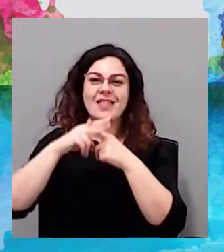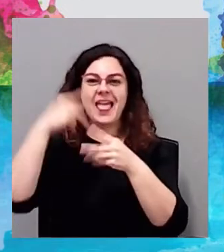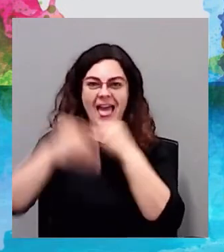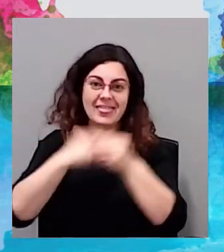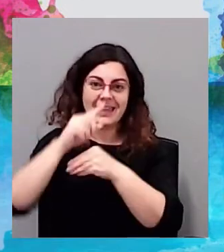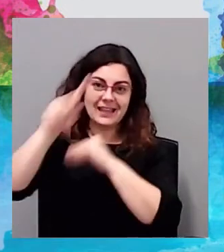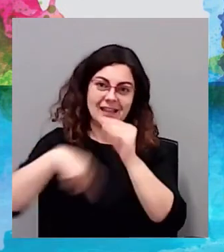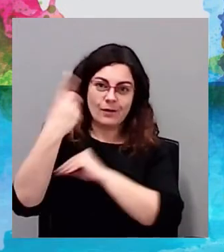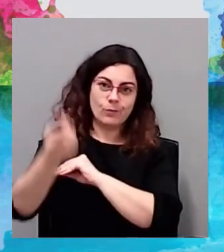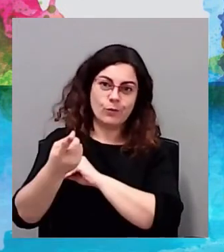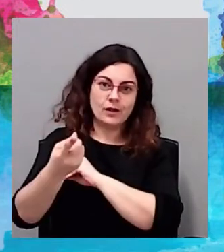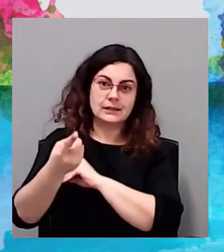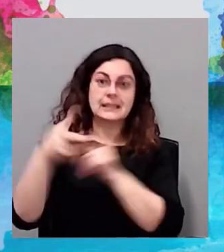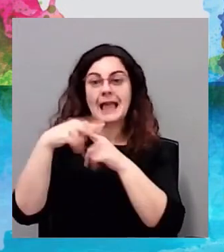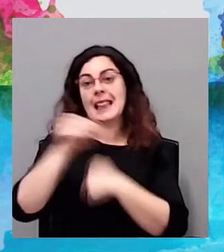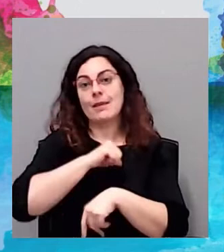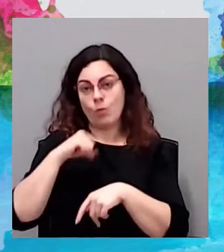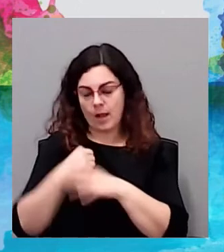on this.